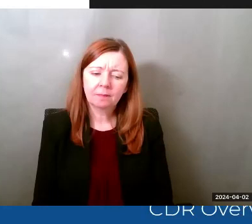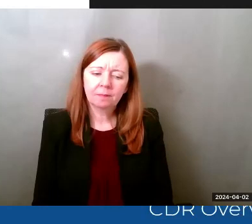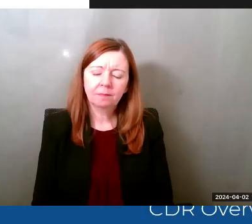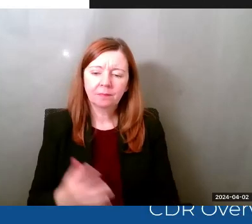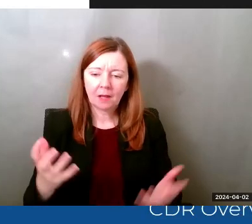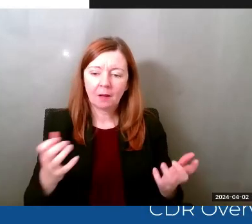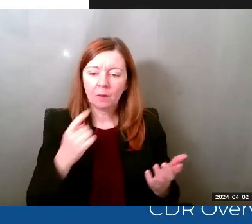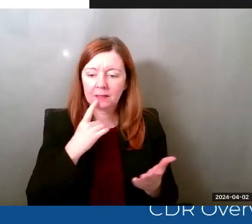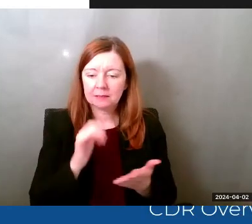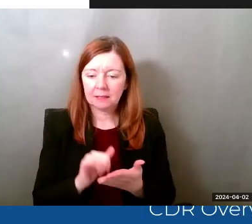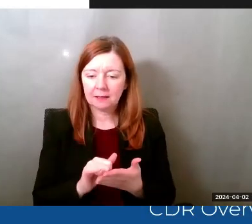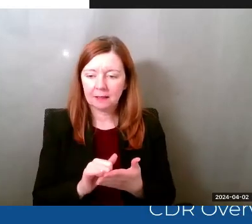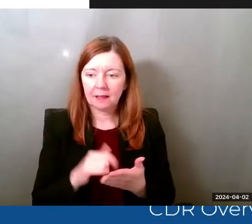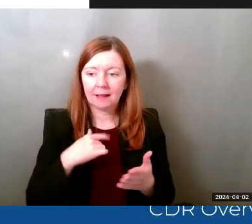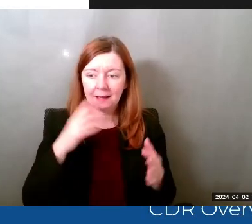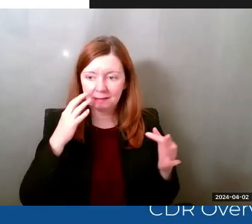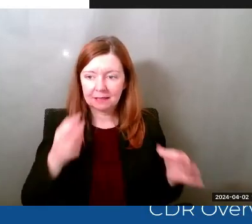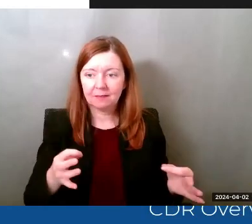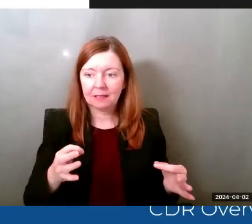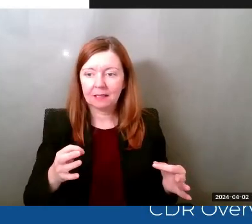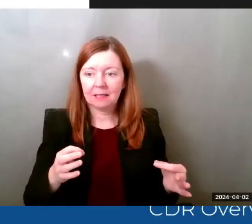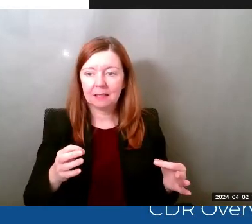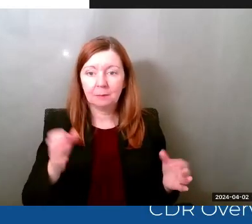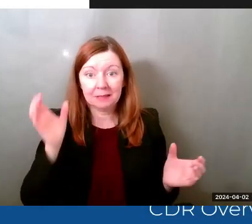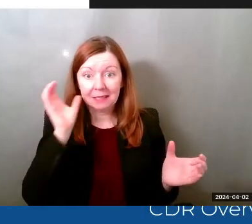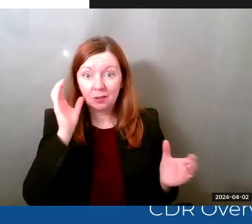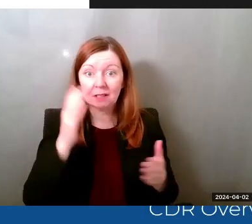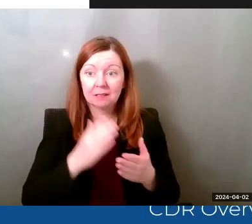do want to say that I've definitely been hearing some